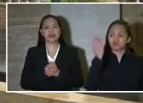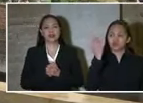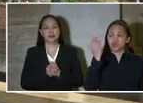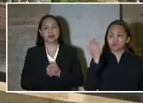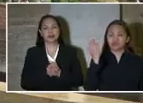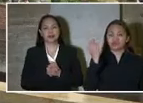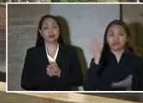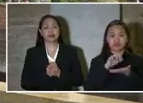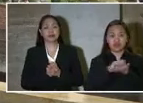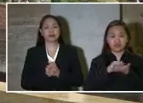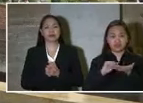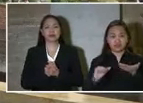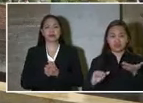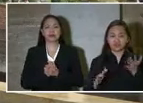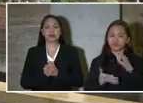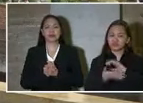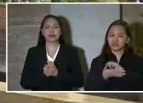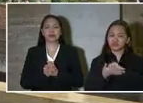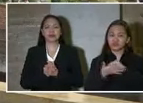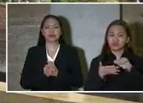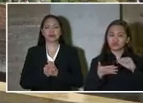Ikaw na